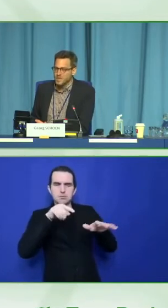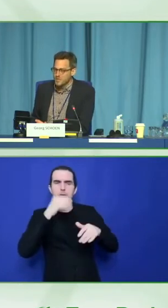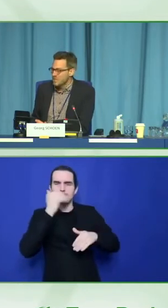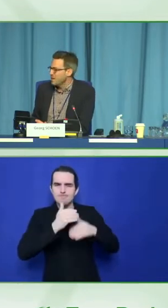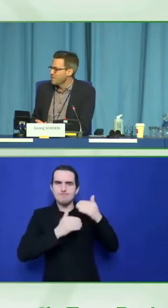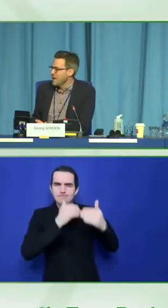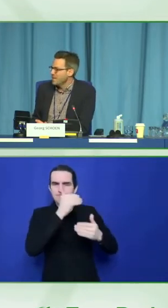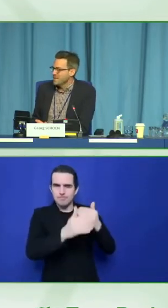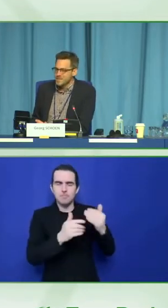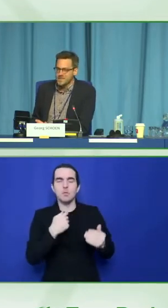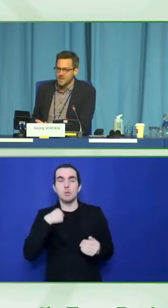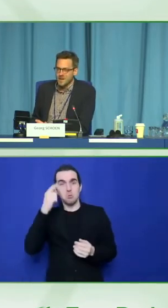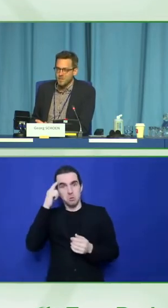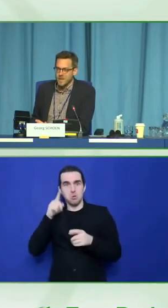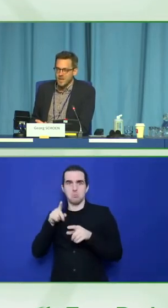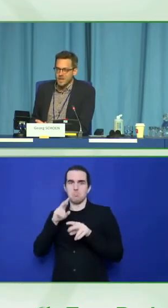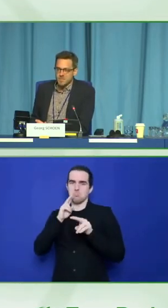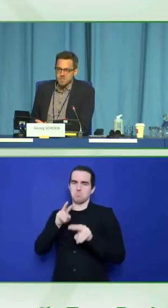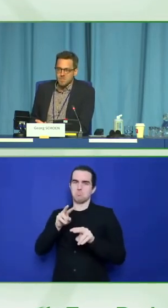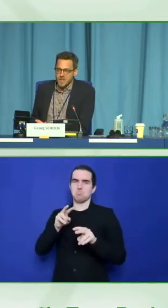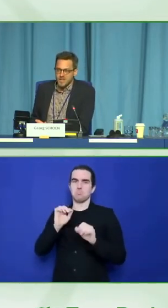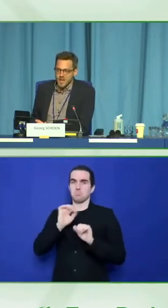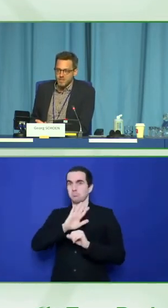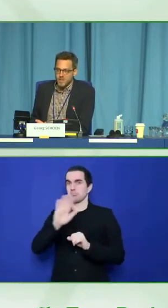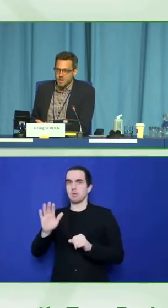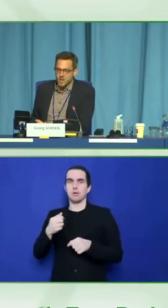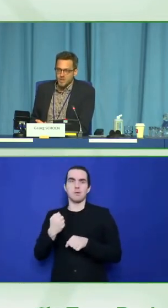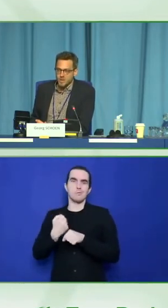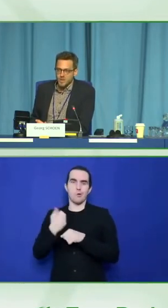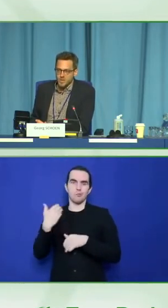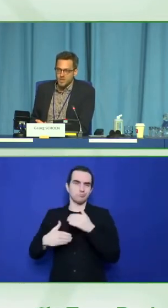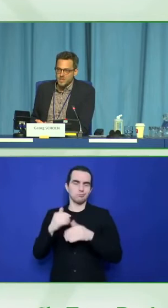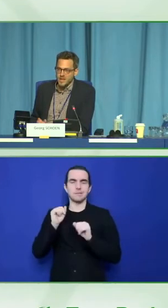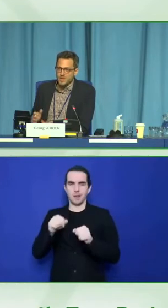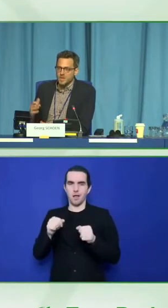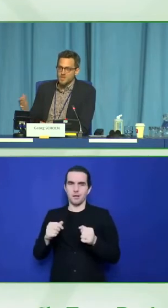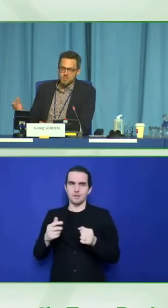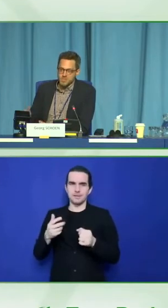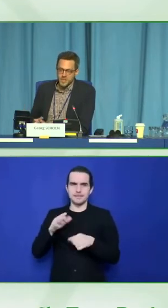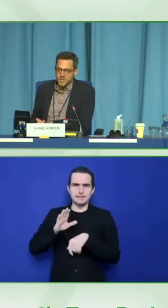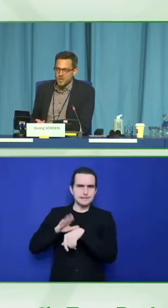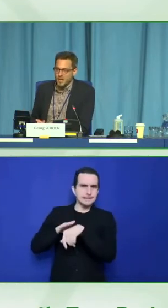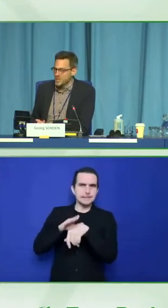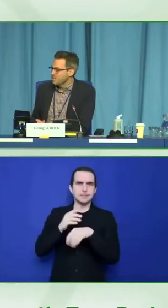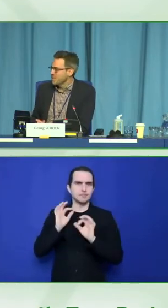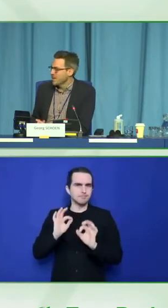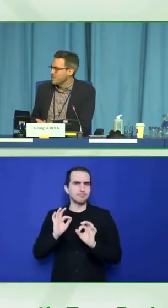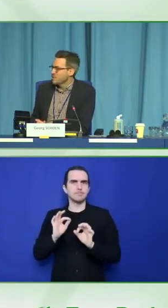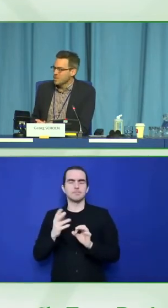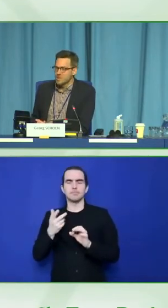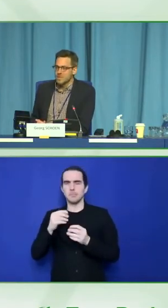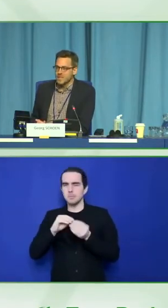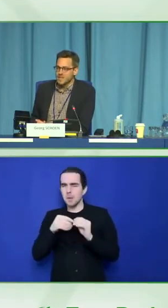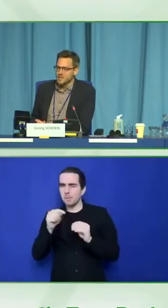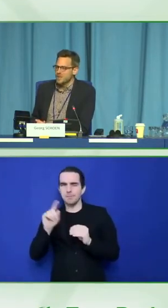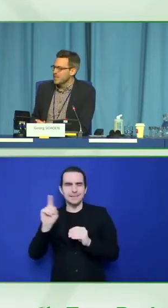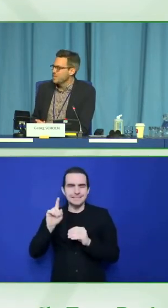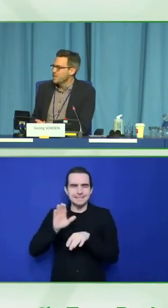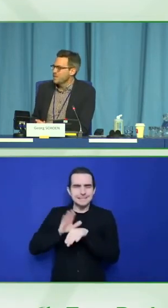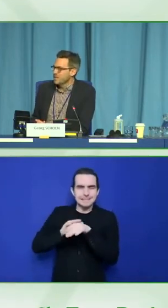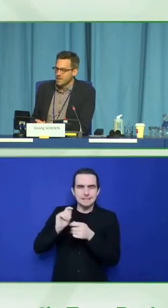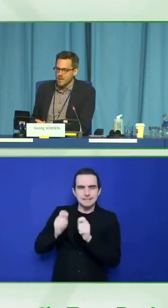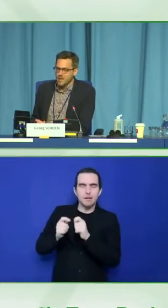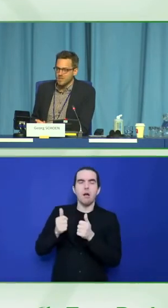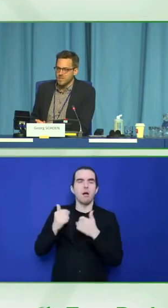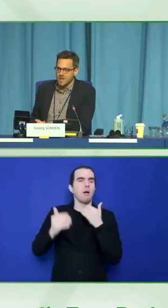the opinions of some other panelists. It can be, you know, your responses can go in such a direction, but I would also be keen to